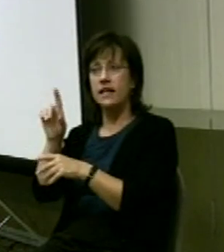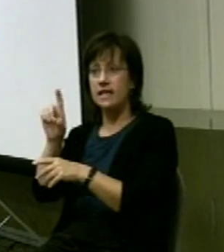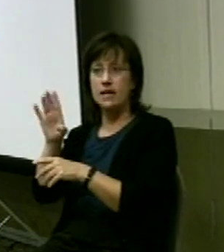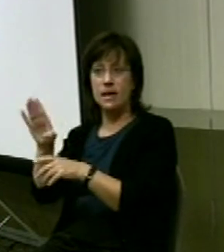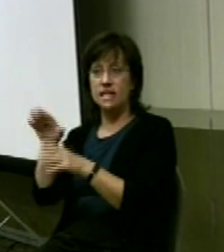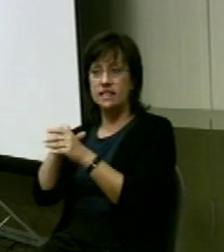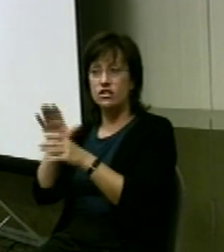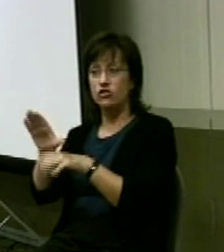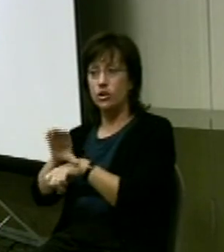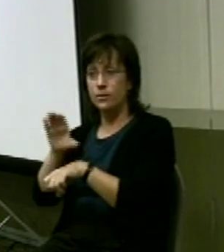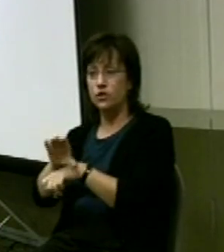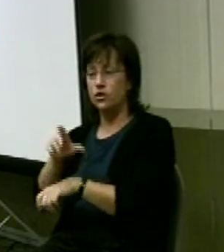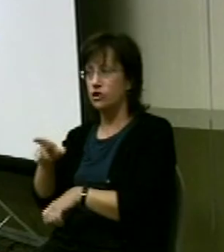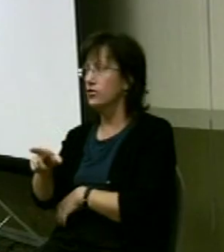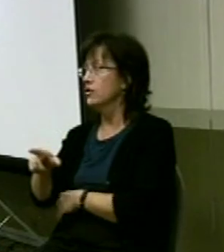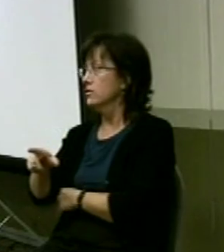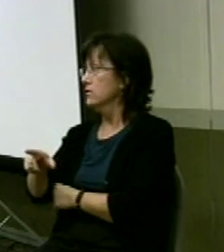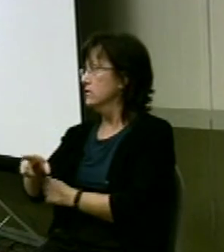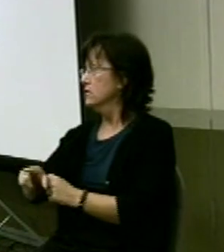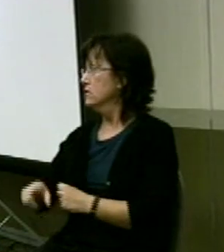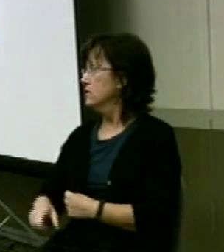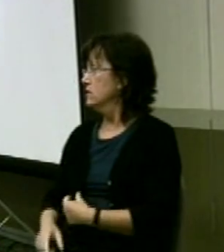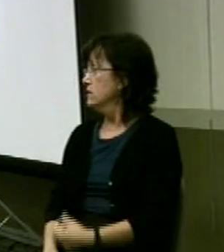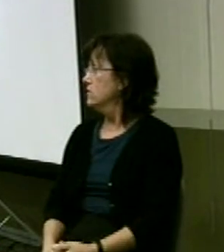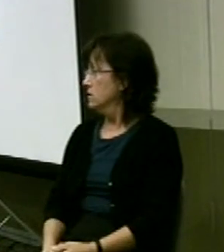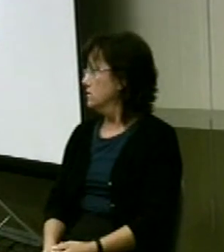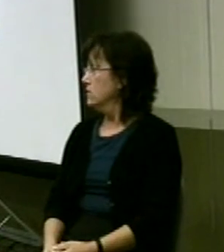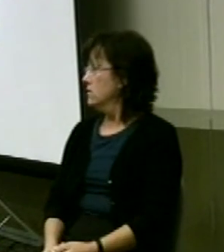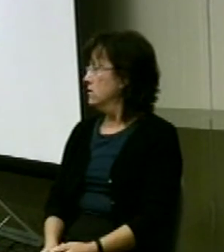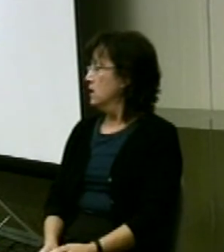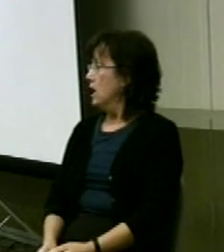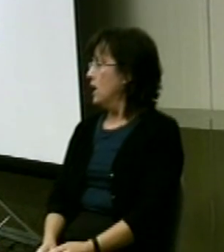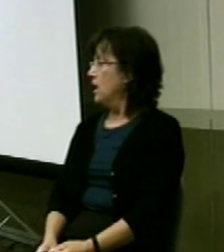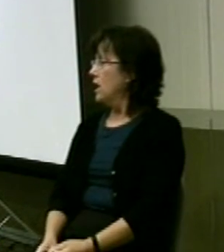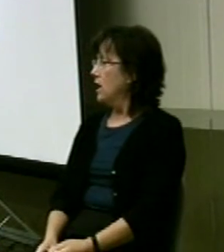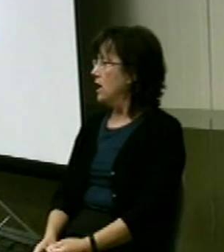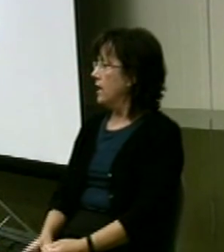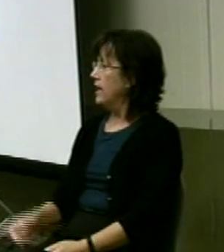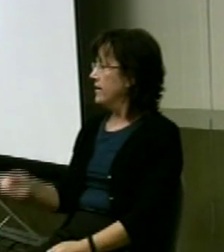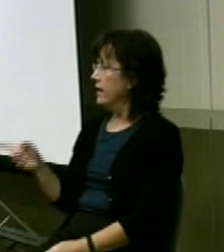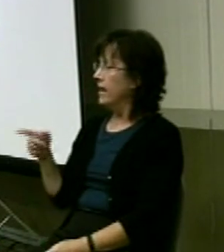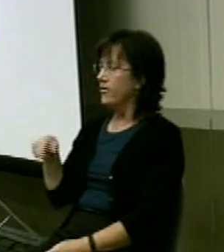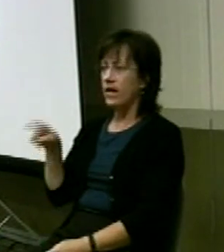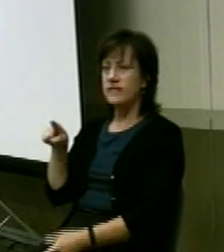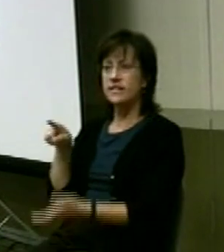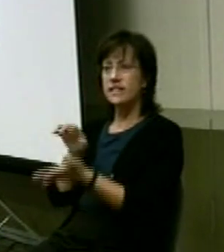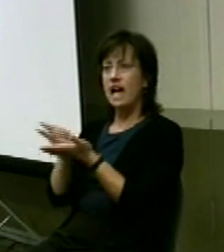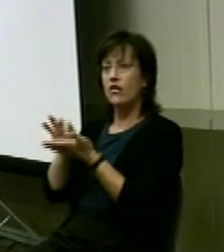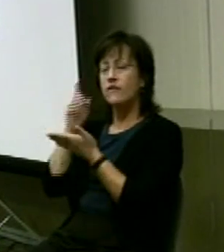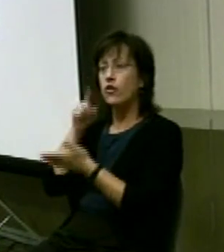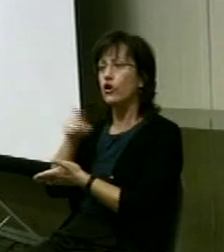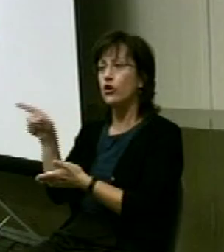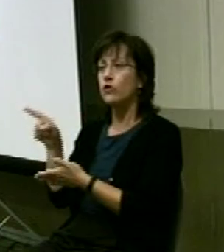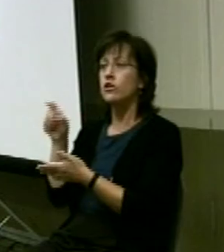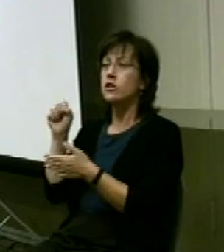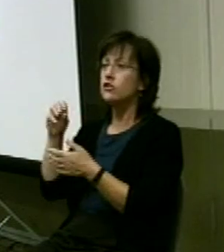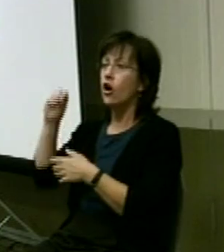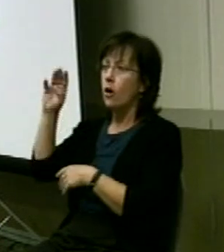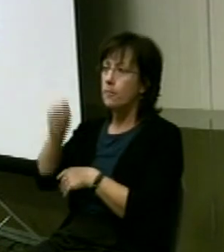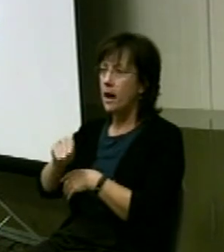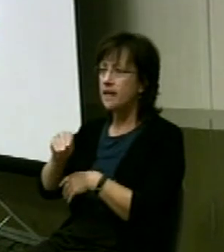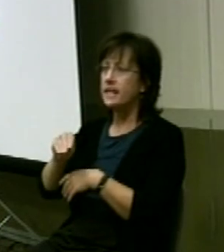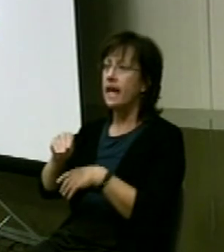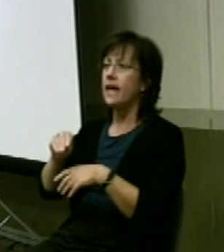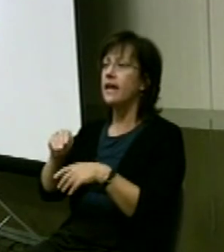computer. But So, the tick marks are, and they're counted for you. Yeah, I already counted them.